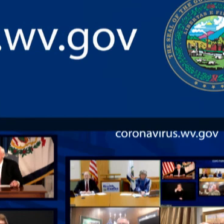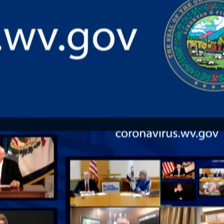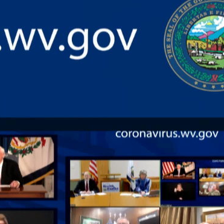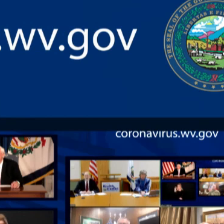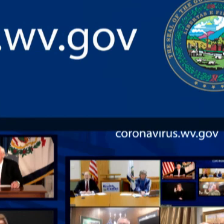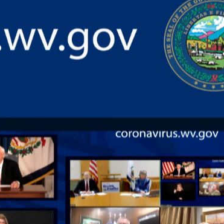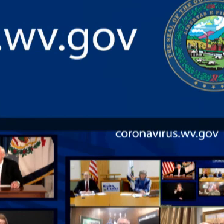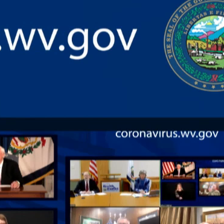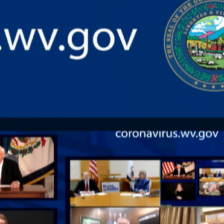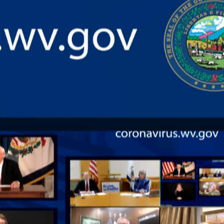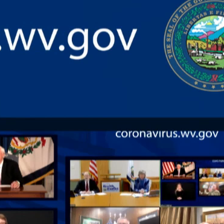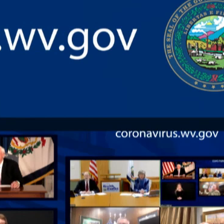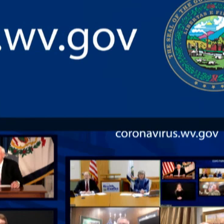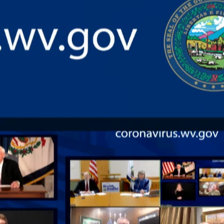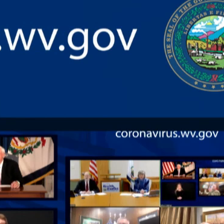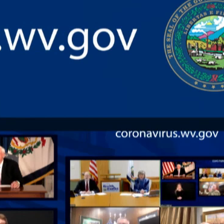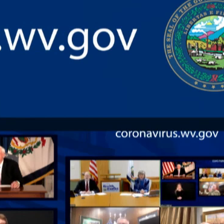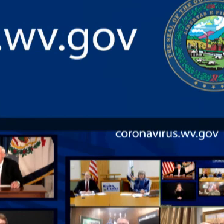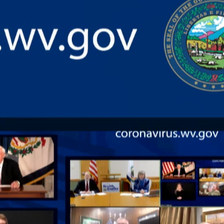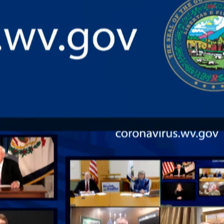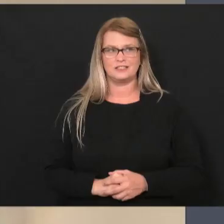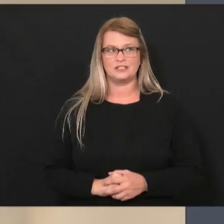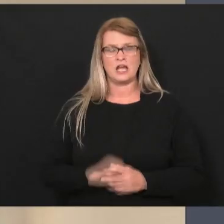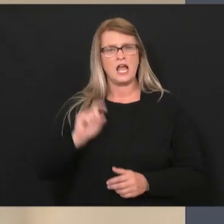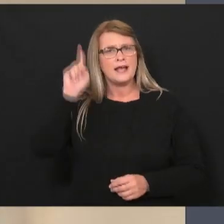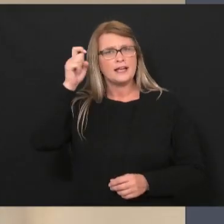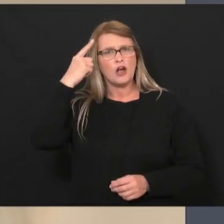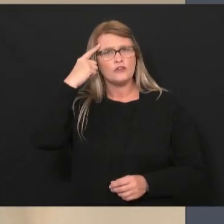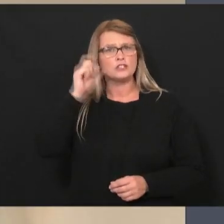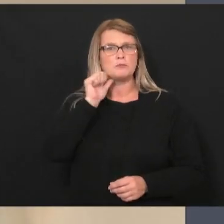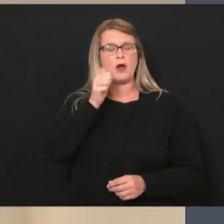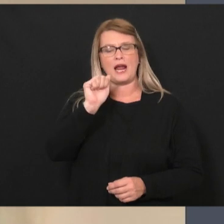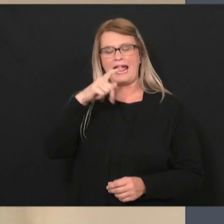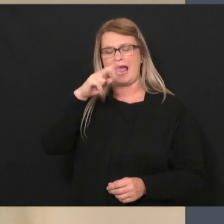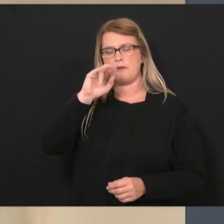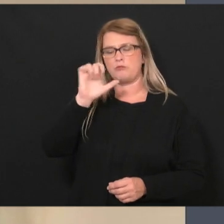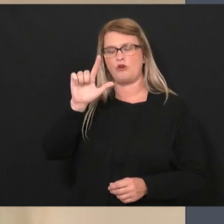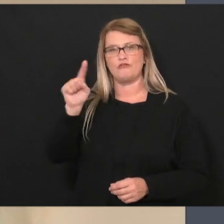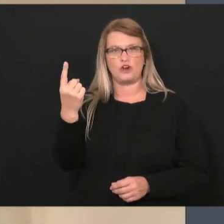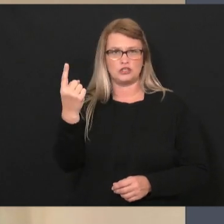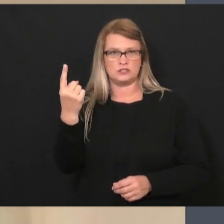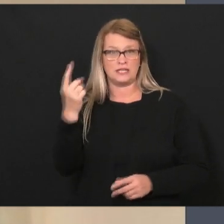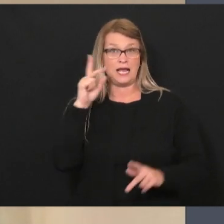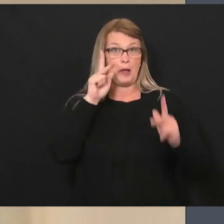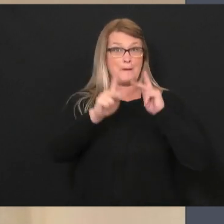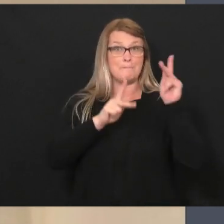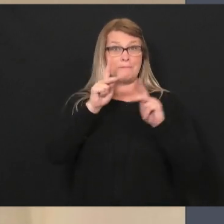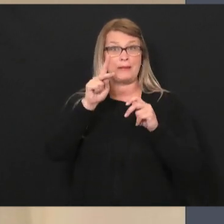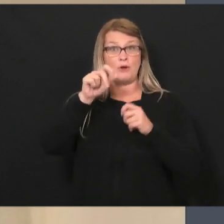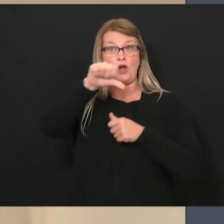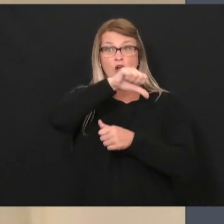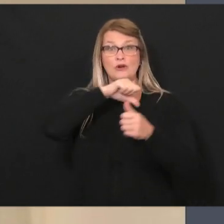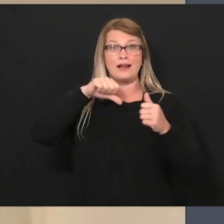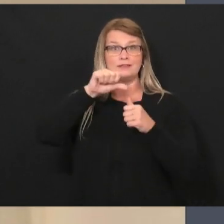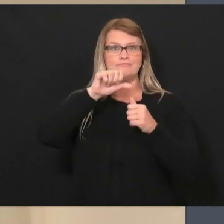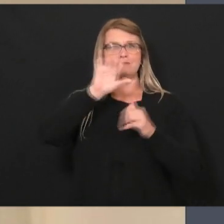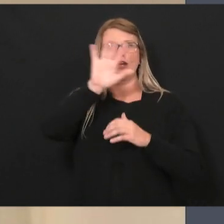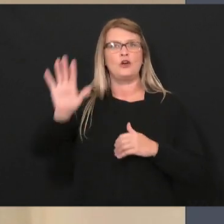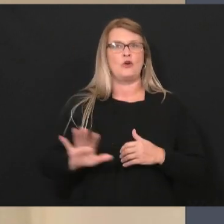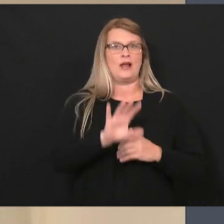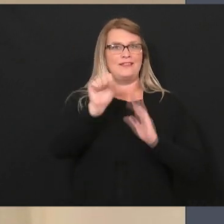Hi, this is Charles Young with WV News. Governor, tomorrow's April 1st. People all around the state are worried about making